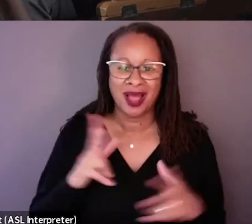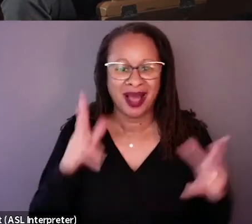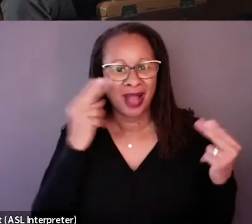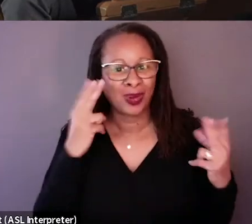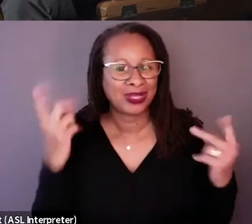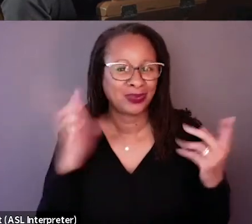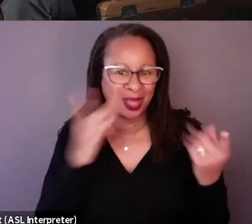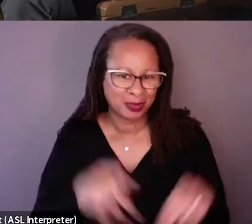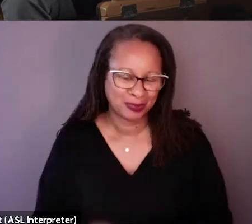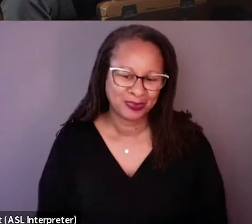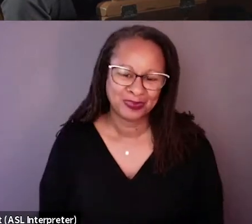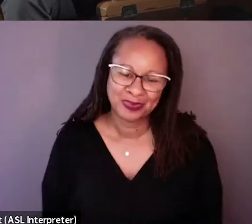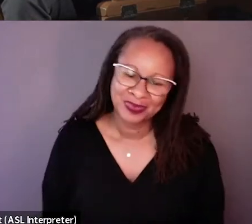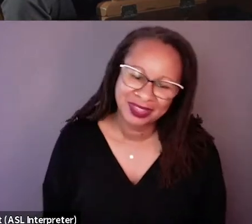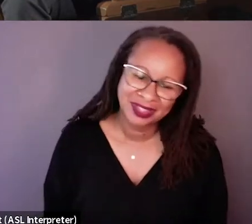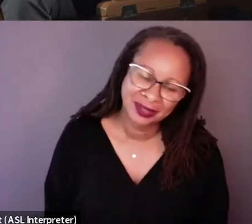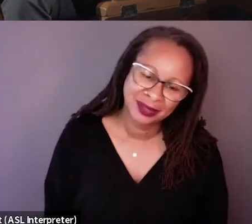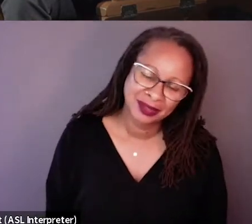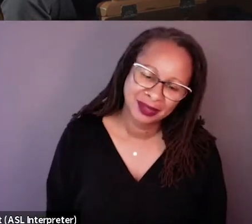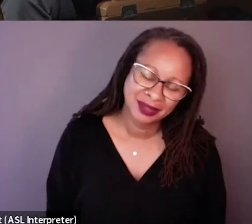Yes, right here.